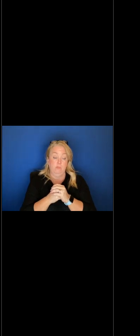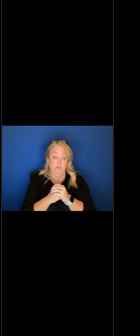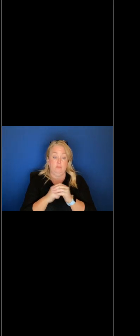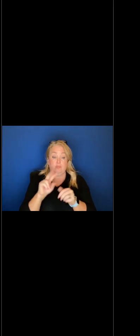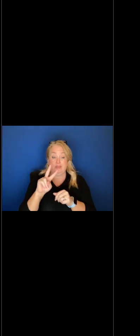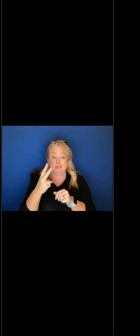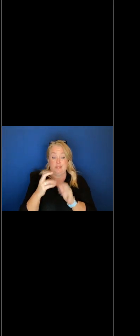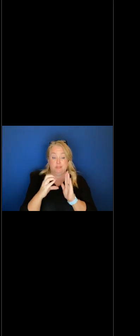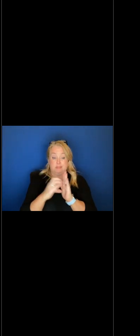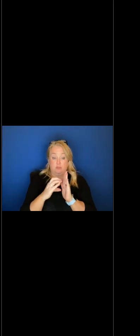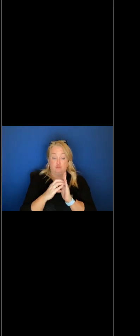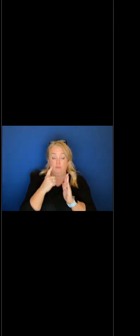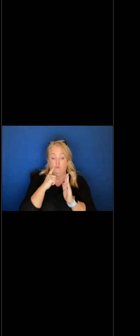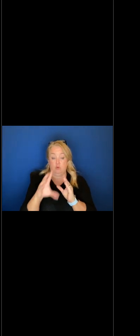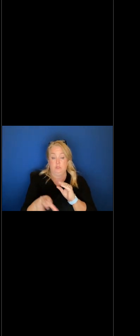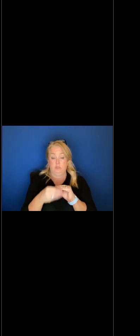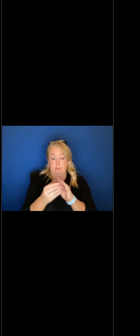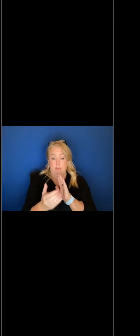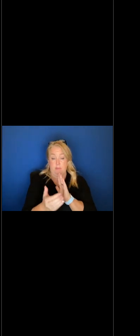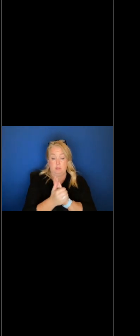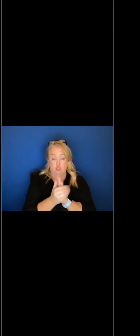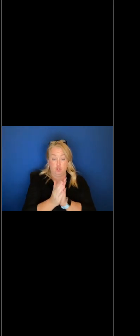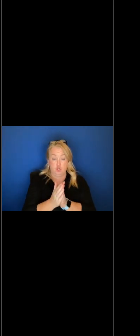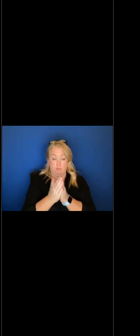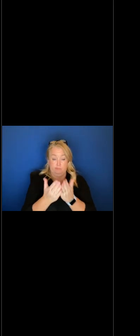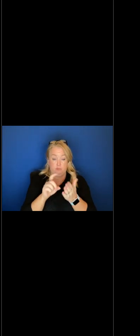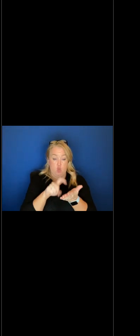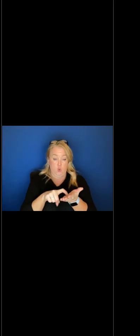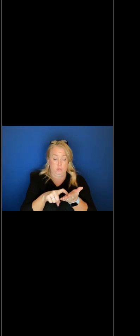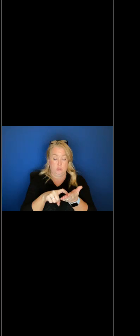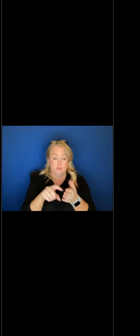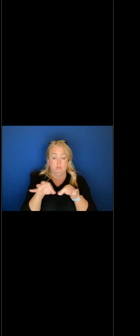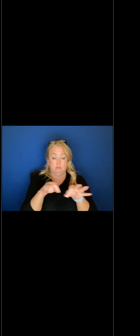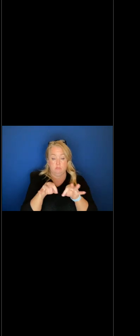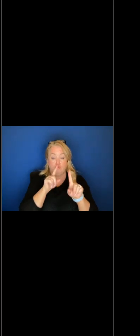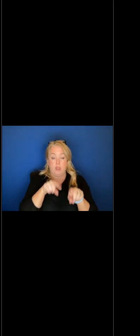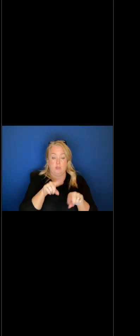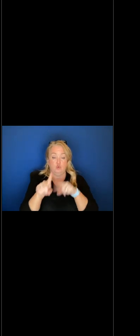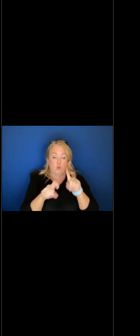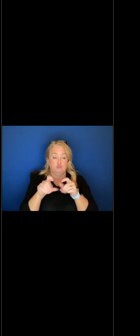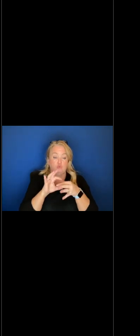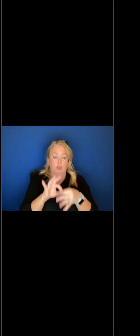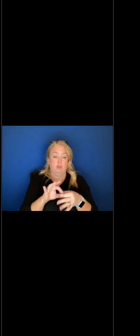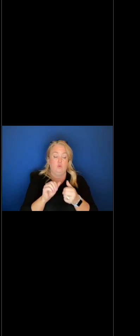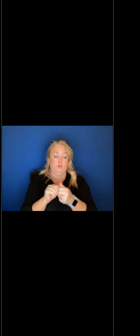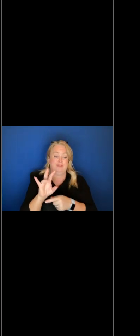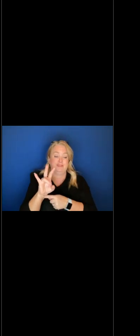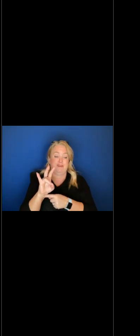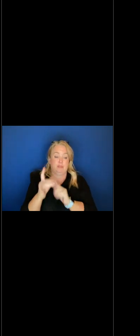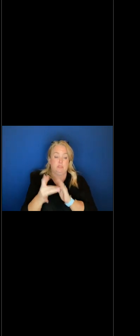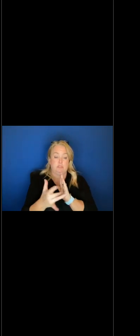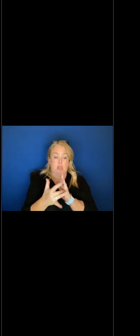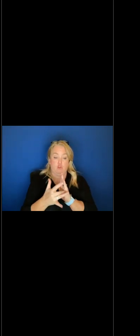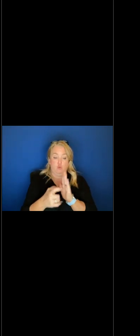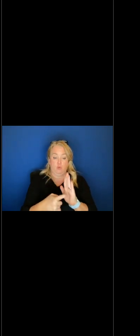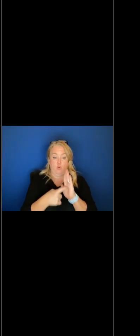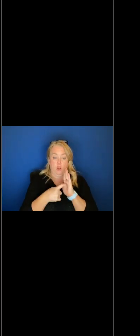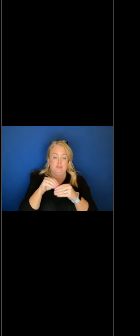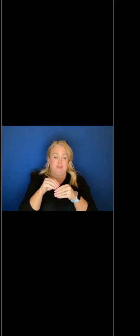section of the supplemental notice answers questions related to the 7 technical requirements in